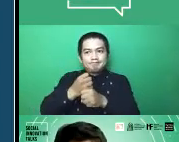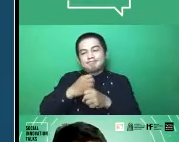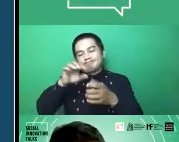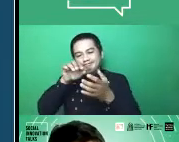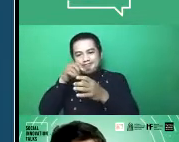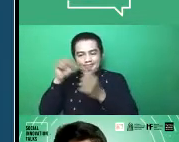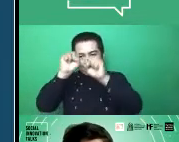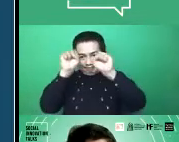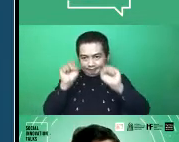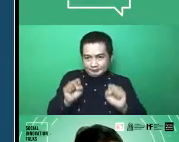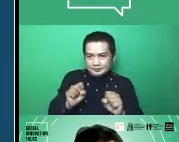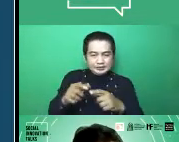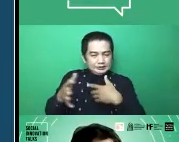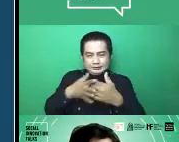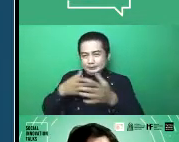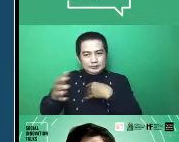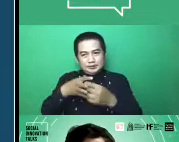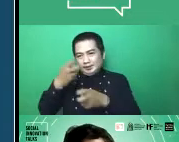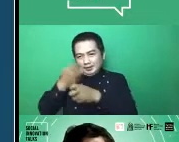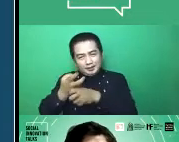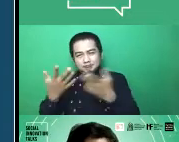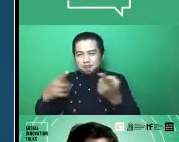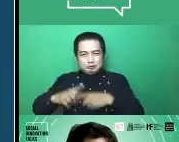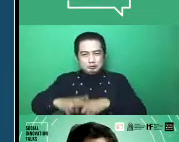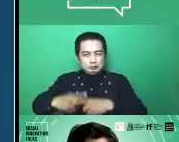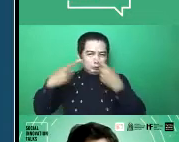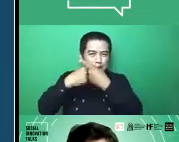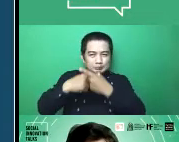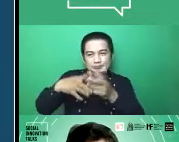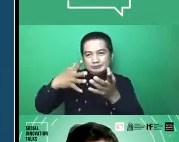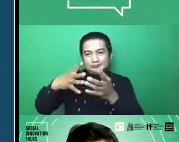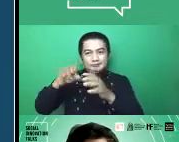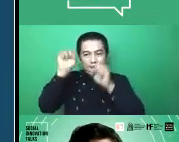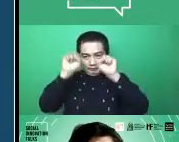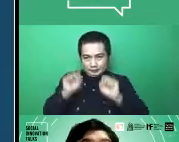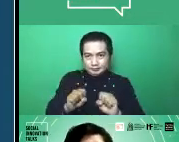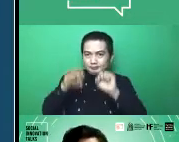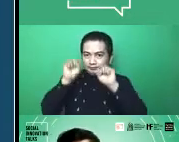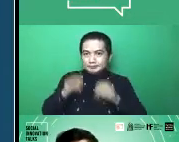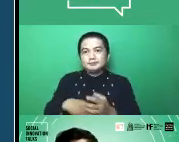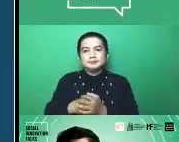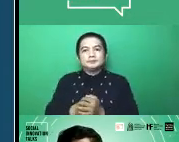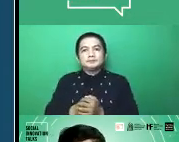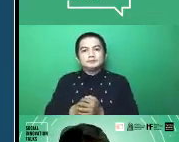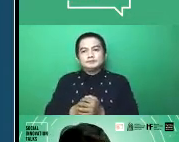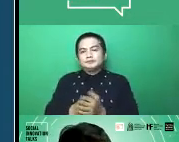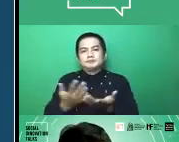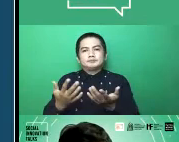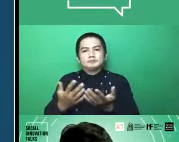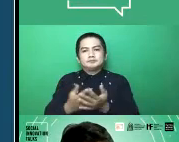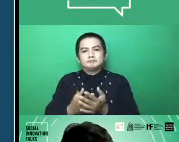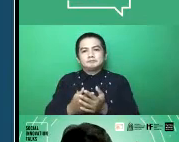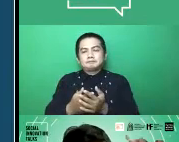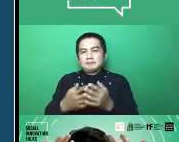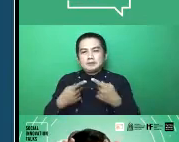even complex shapes, very heavy, hard shapes, can all be made using this process. Now, subtractive manufacturing is